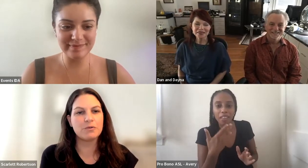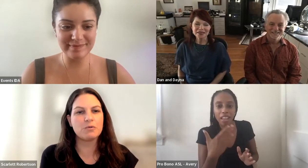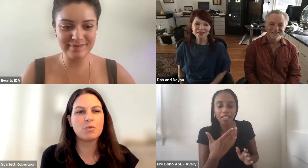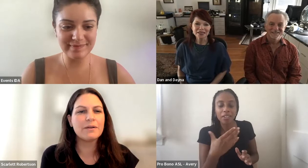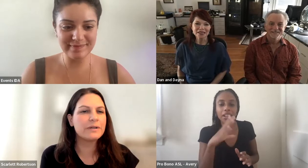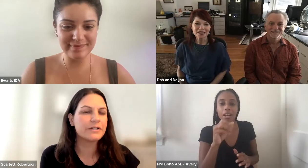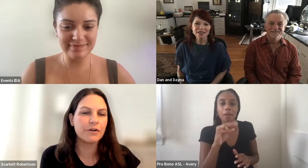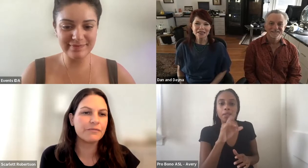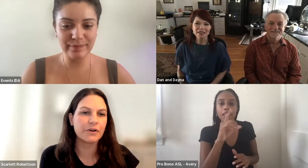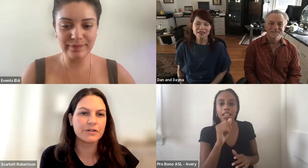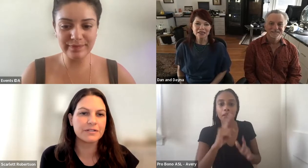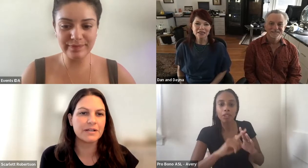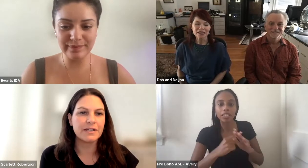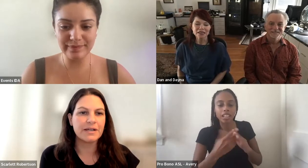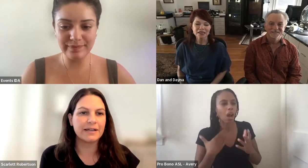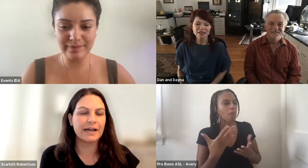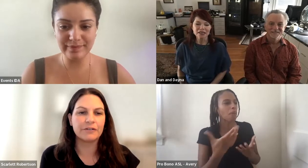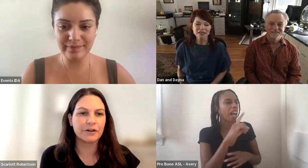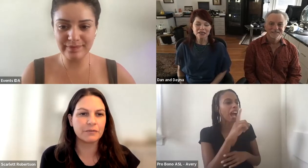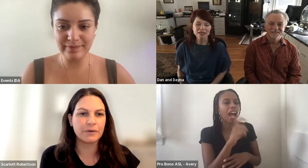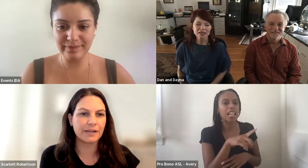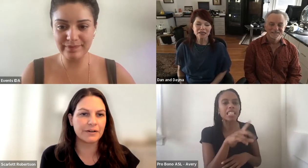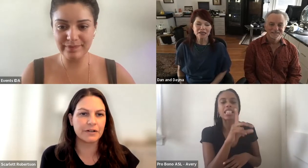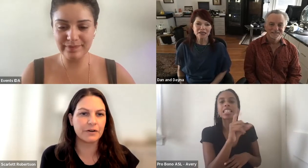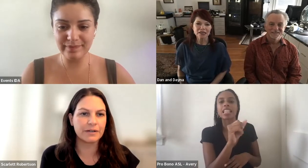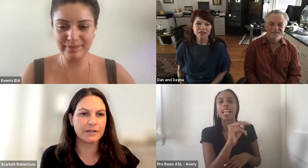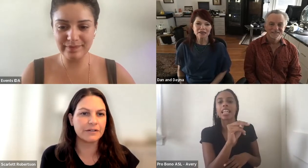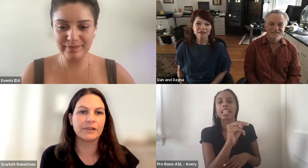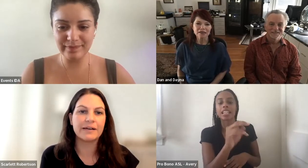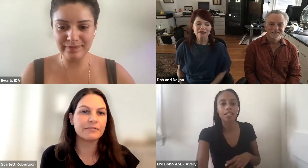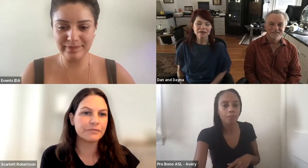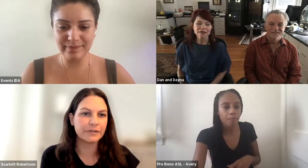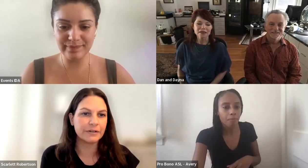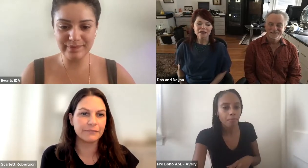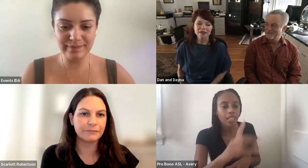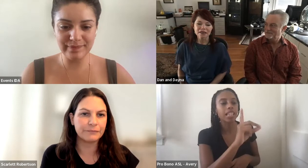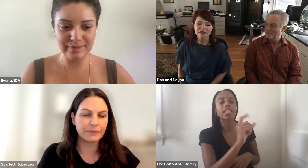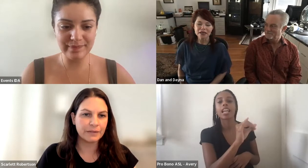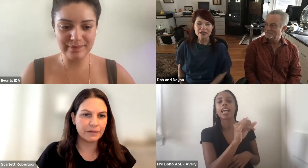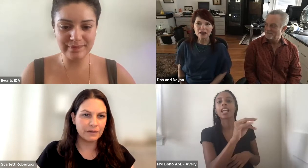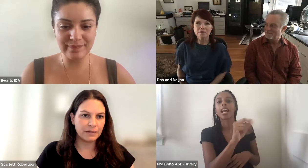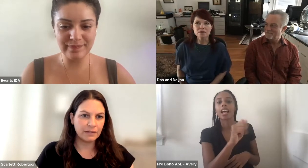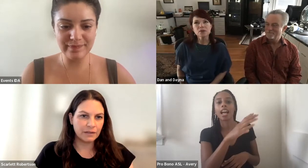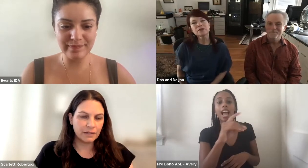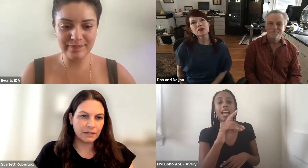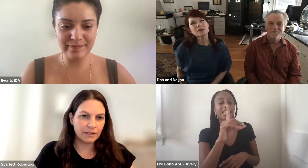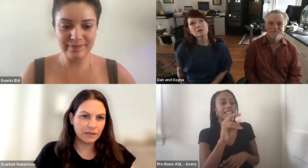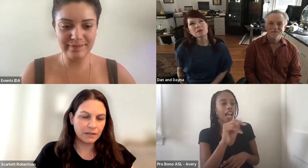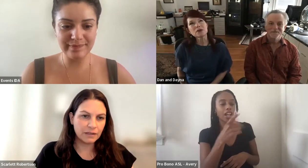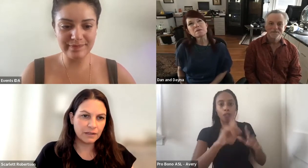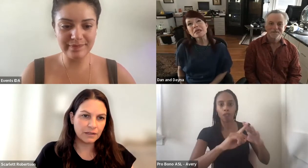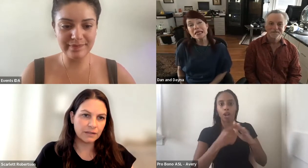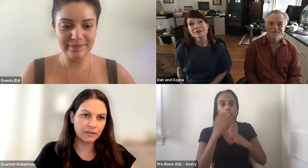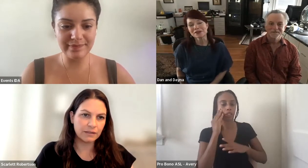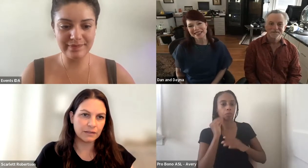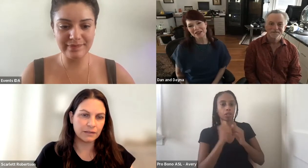what was your first encounter with Leonard Cohen in your life? The first